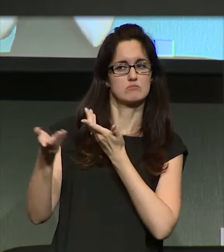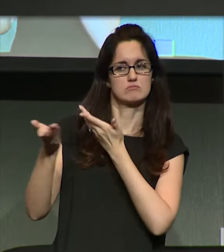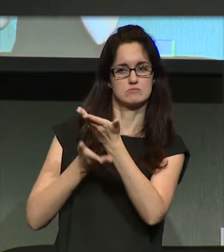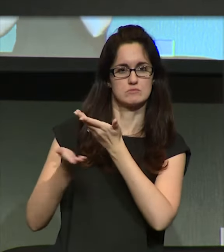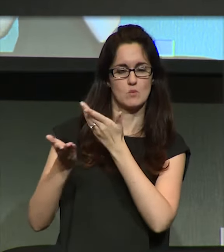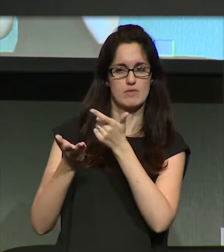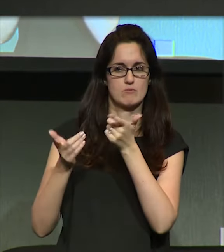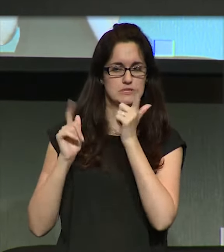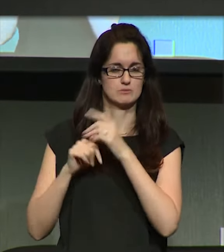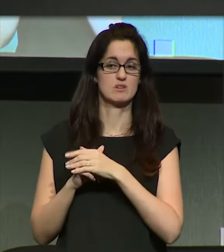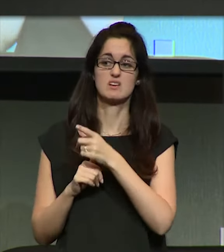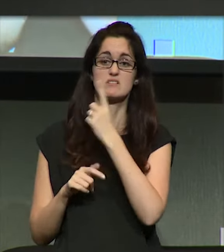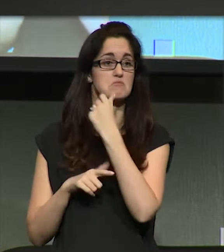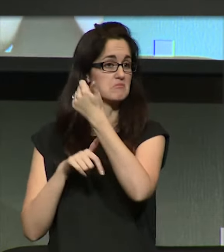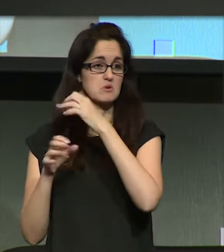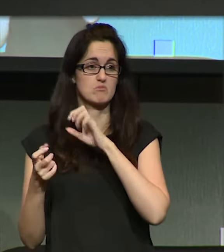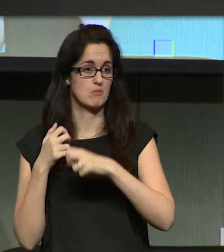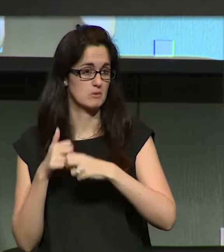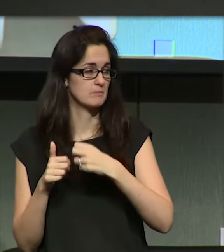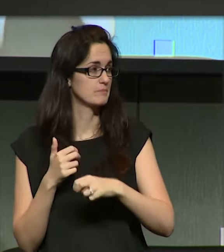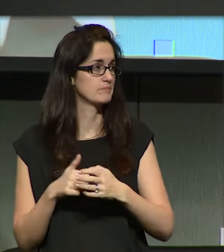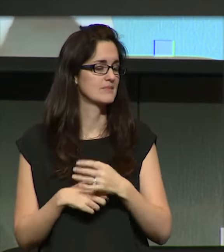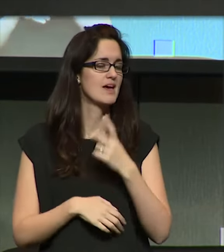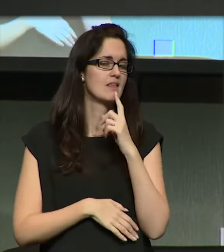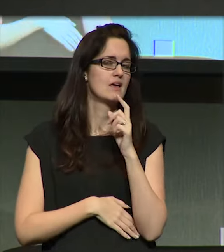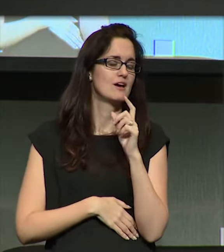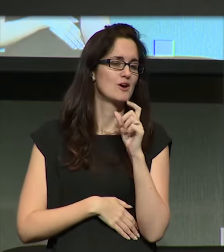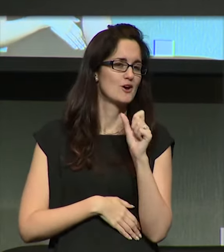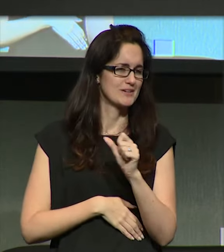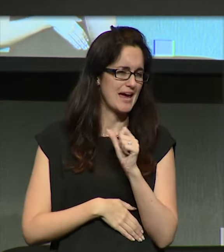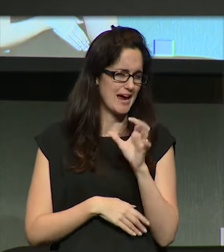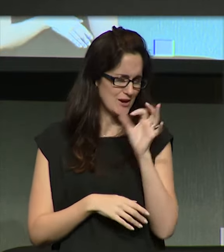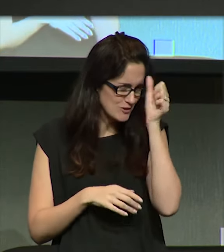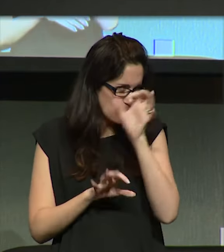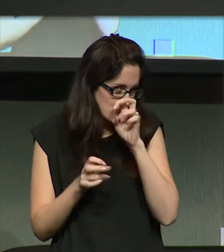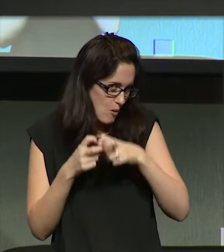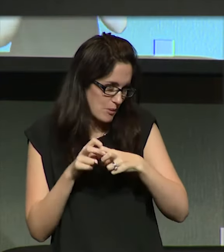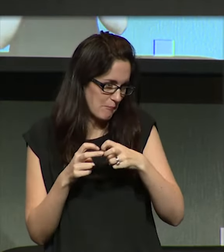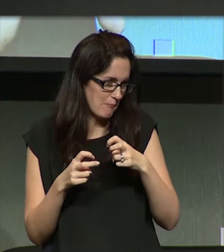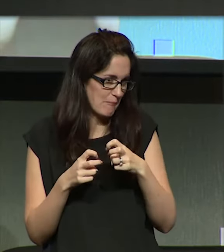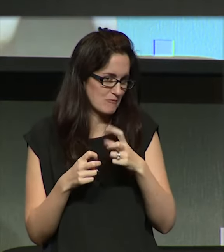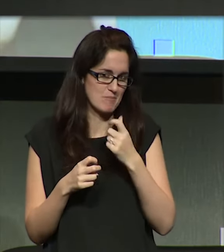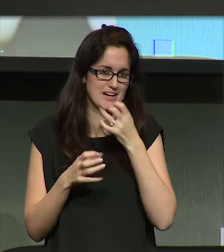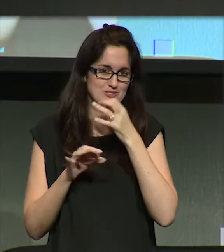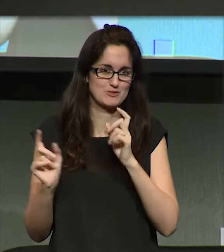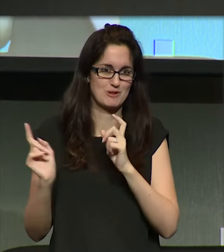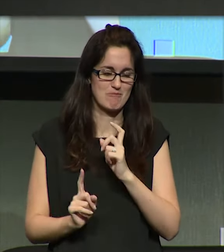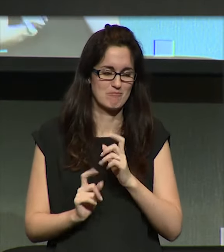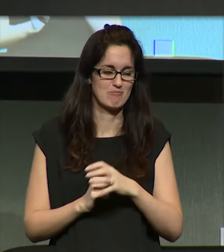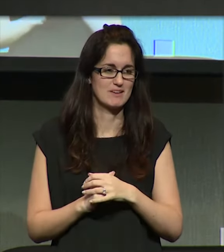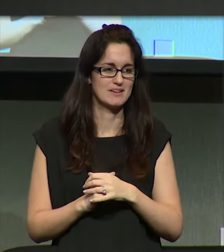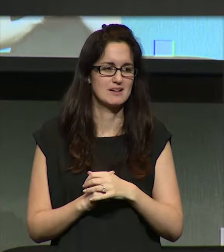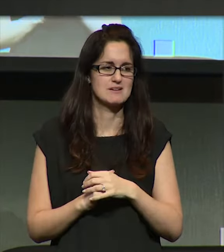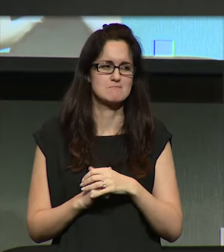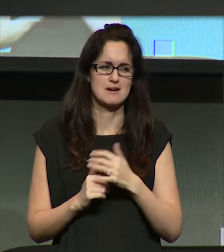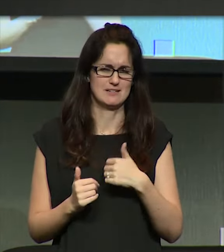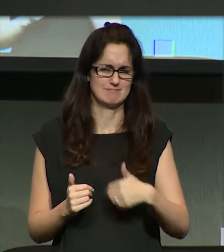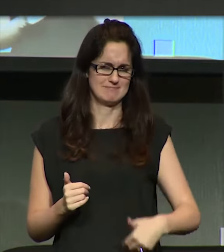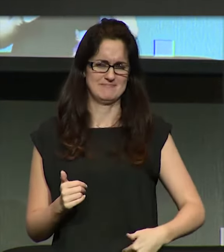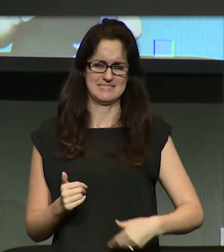problem. And I thought, I know it's not a problem, but I'm sensing there might be